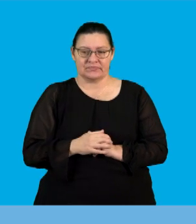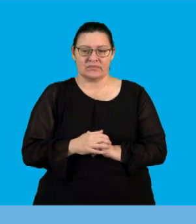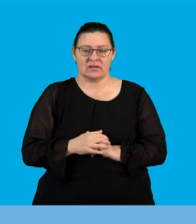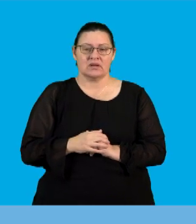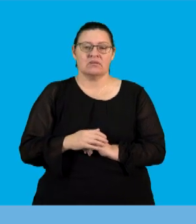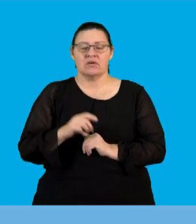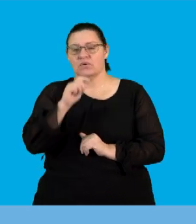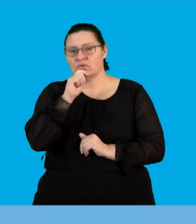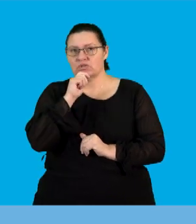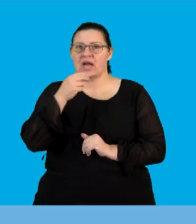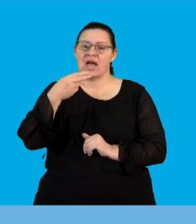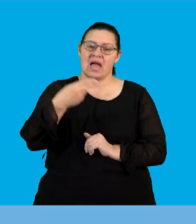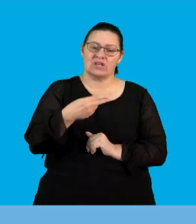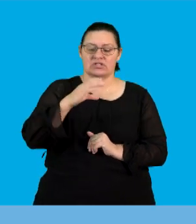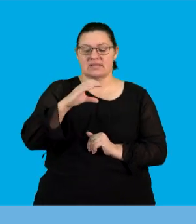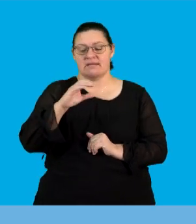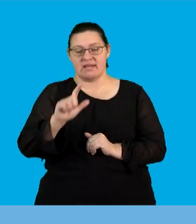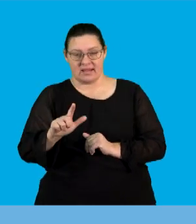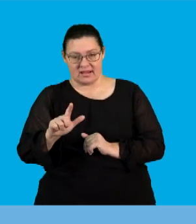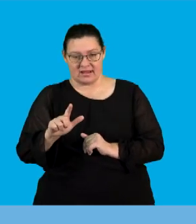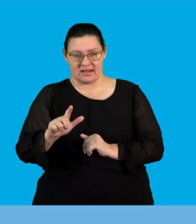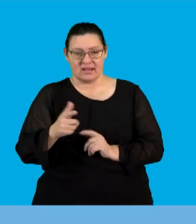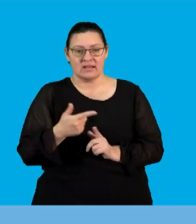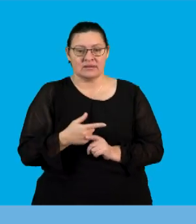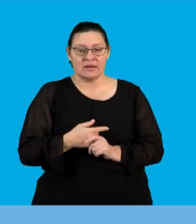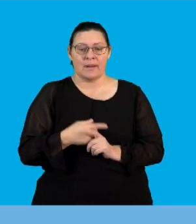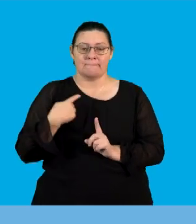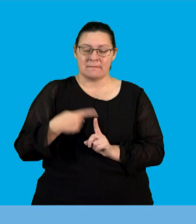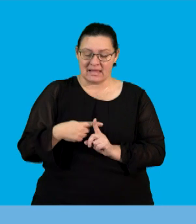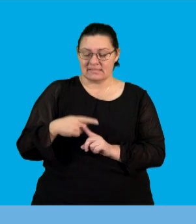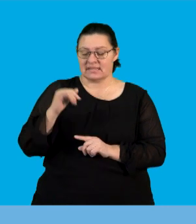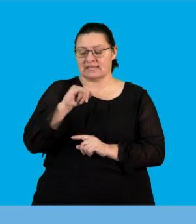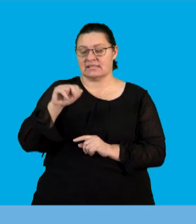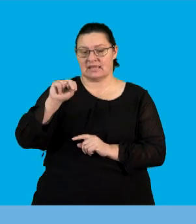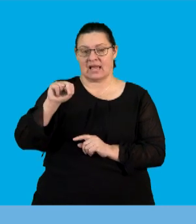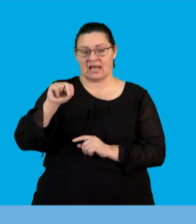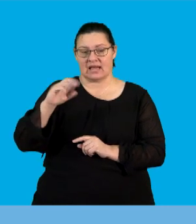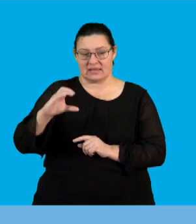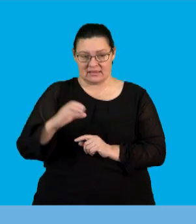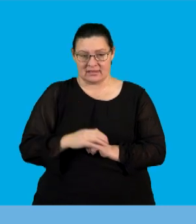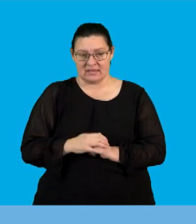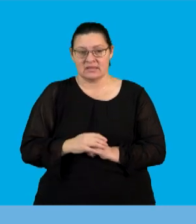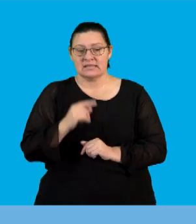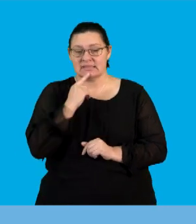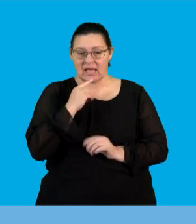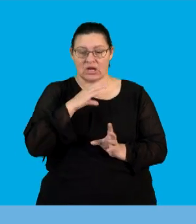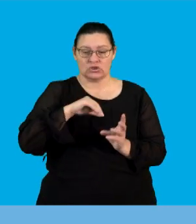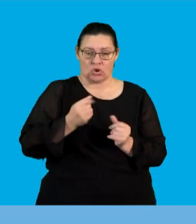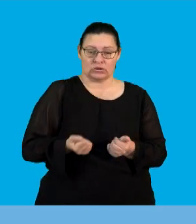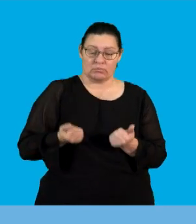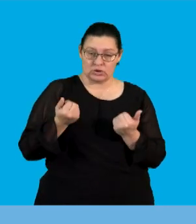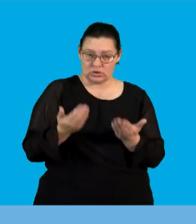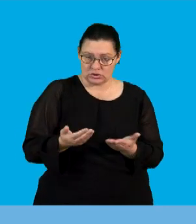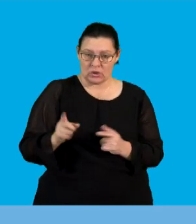So let's use HCl as our hydrochloric acid plus zinc, and we are saying that the